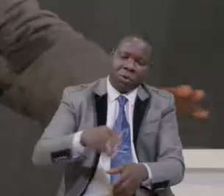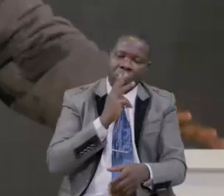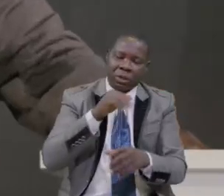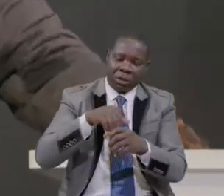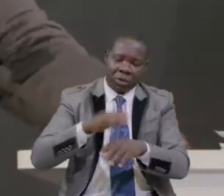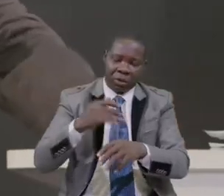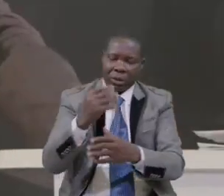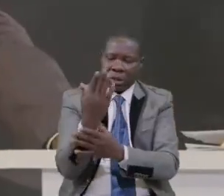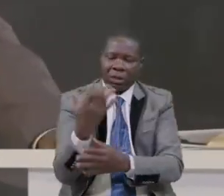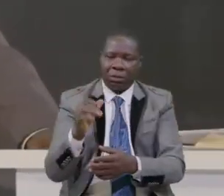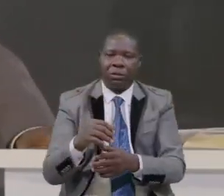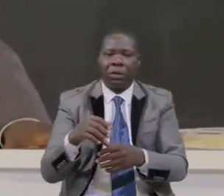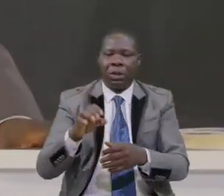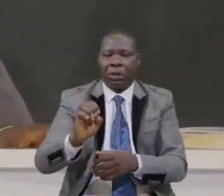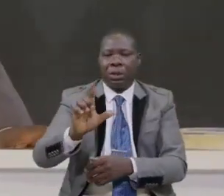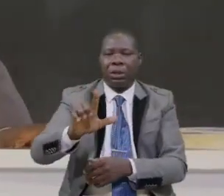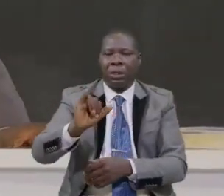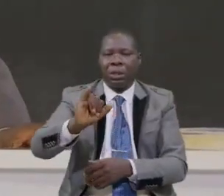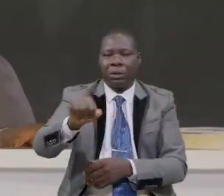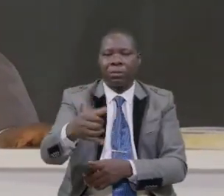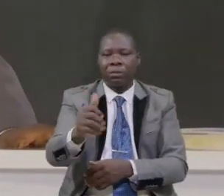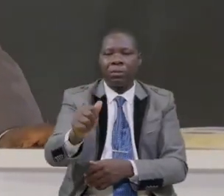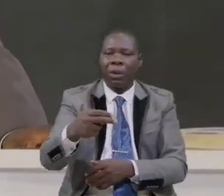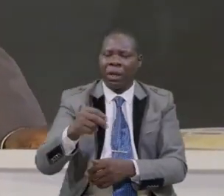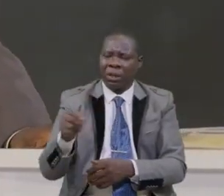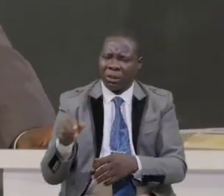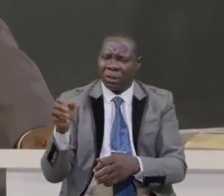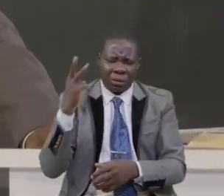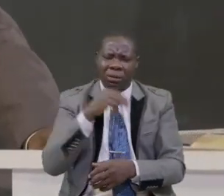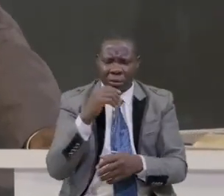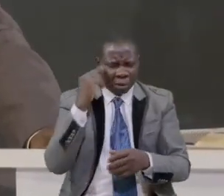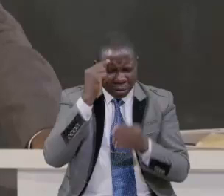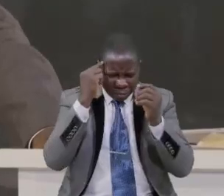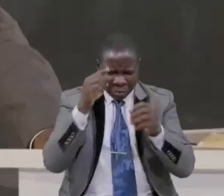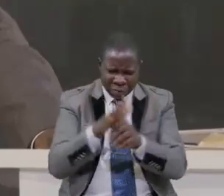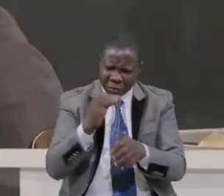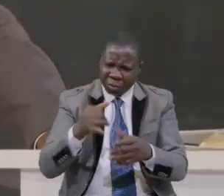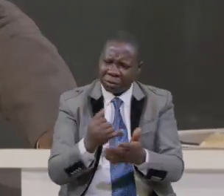He knew God had called him. Wasn't looking for an exalted position and